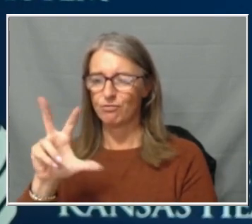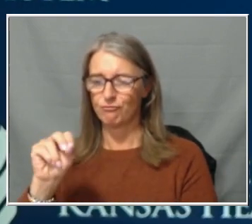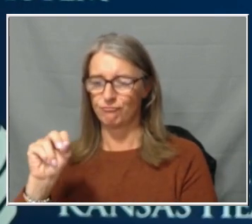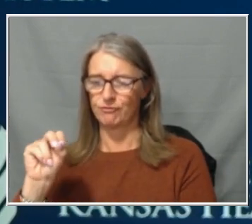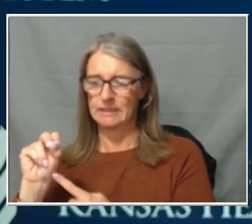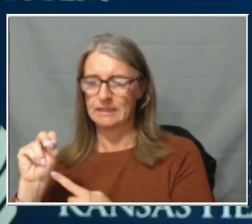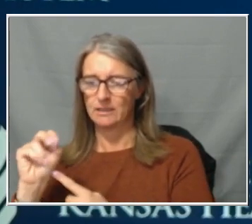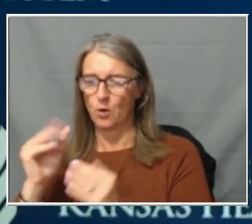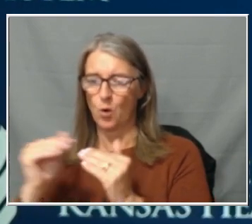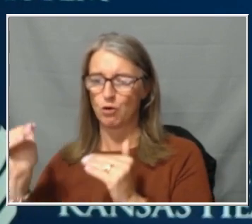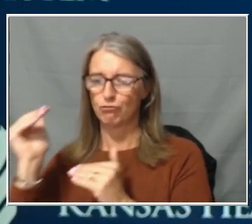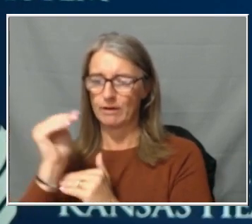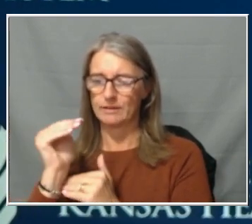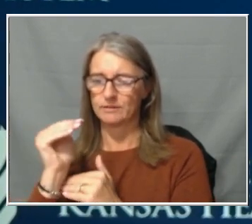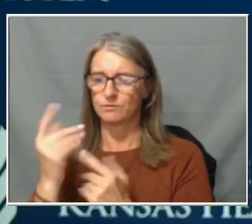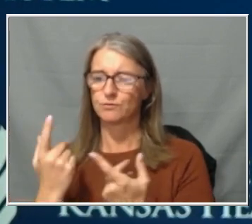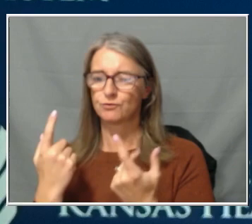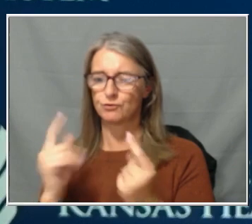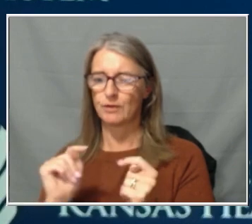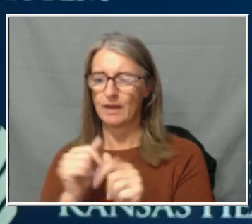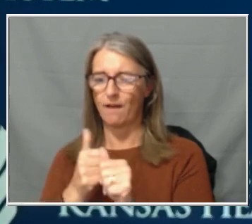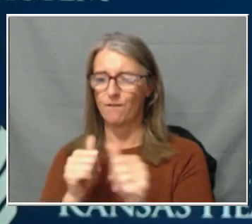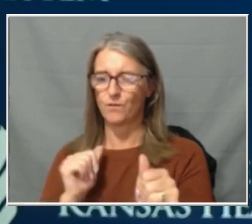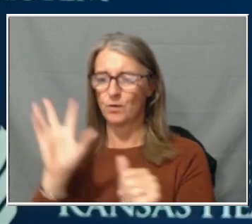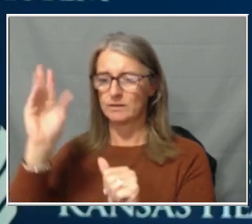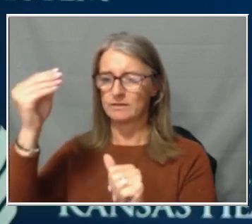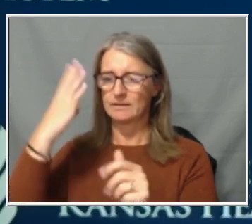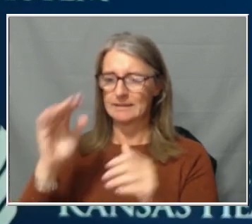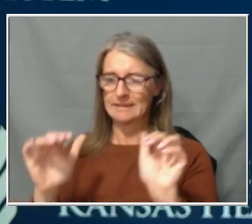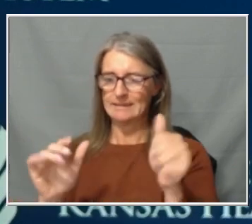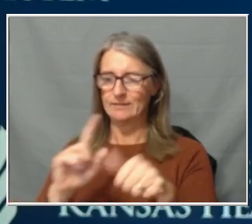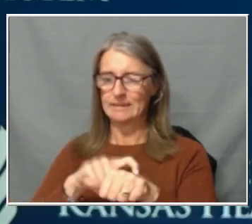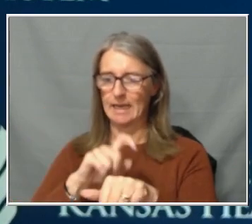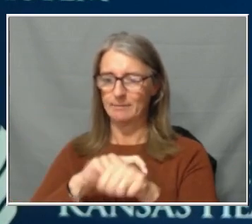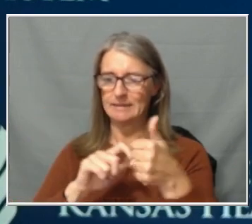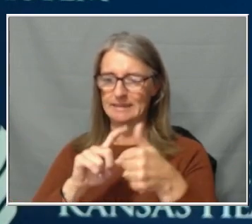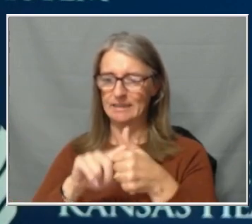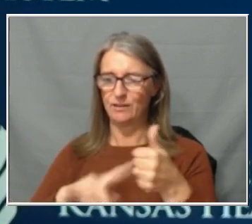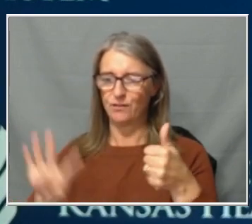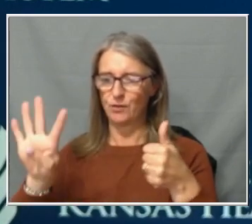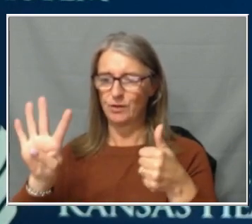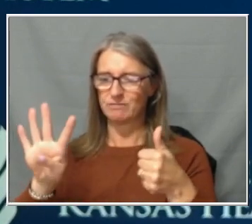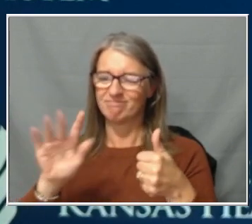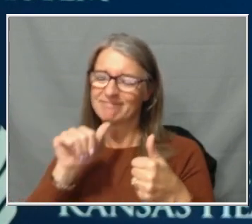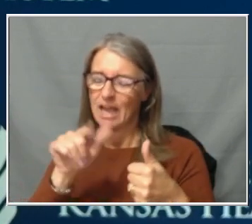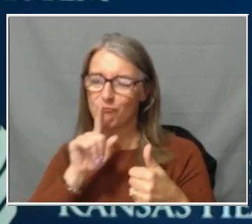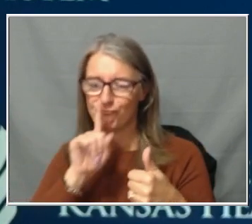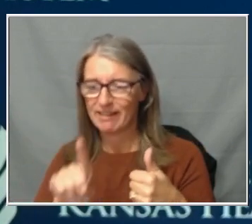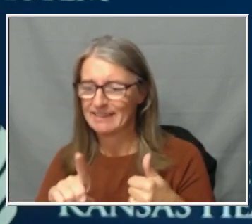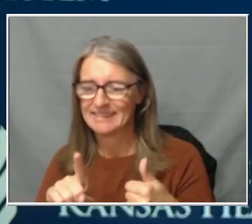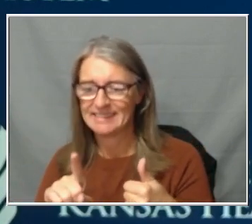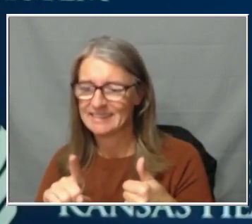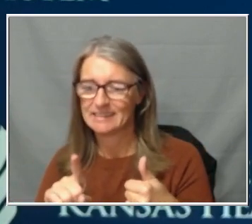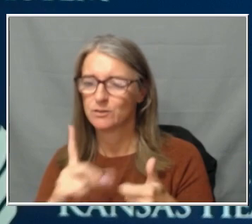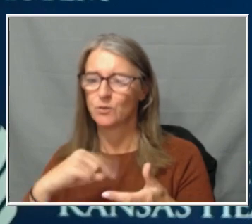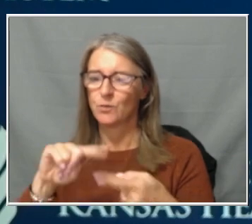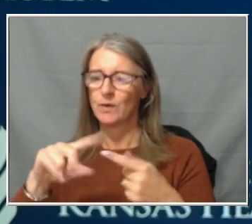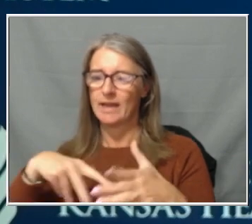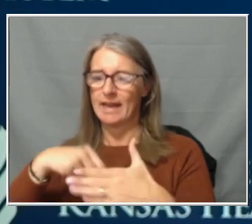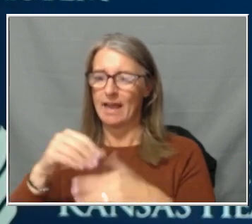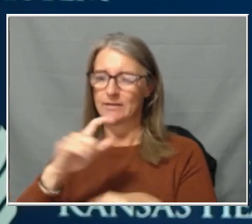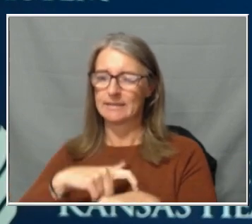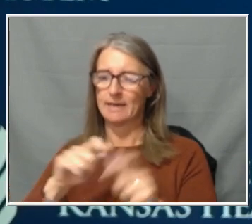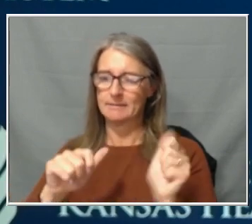or greater. Try to avoid the sun from 10 to 4 if you can. That's not realistic, so just when you are out in the sun from 10 to 4,